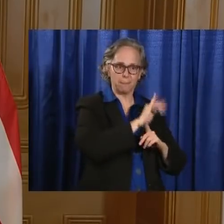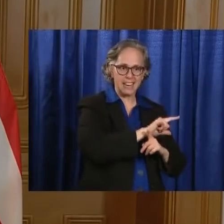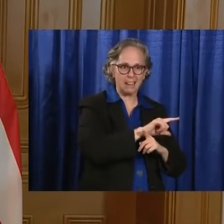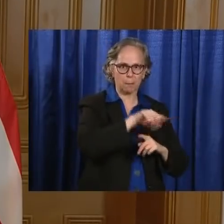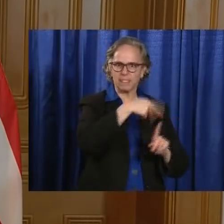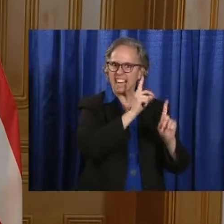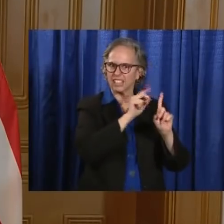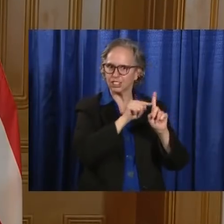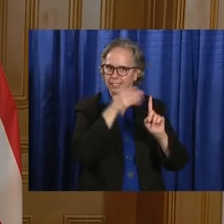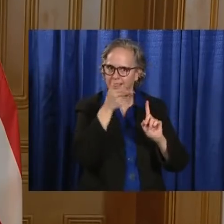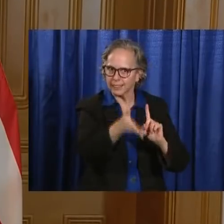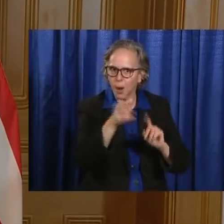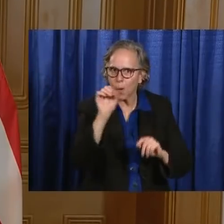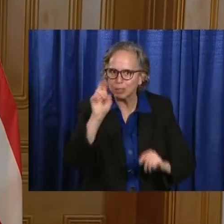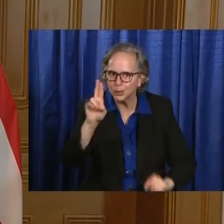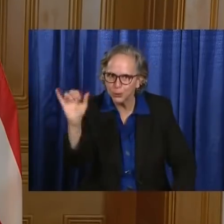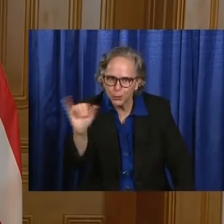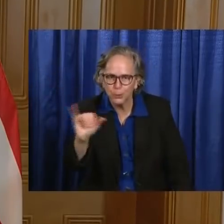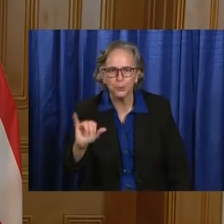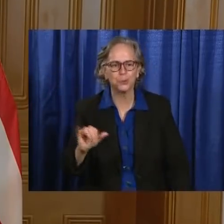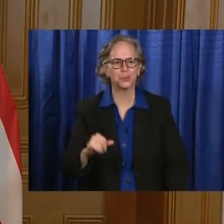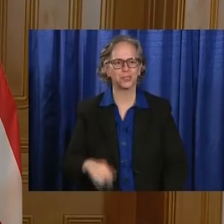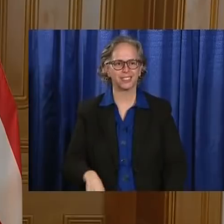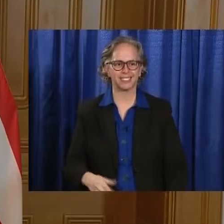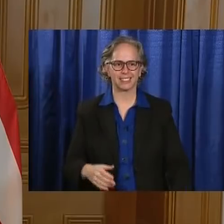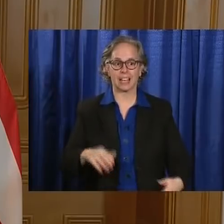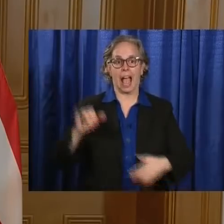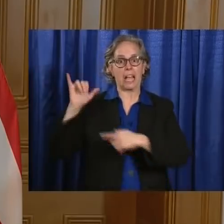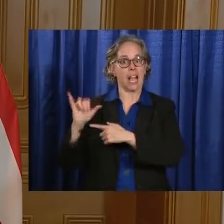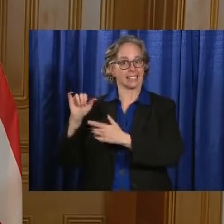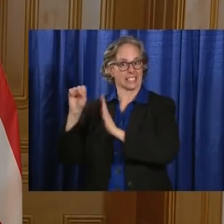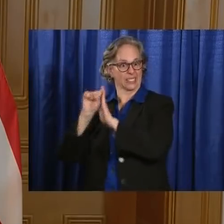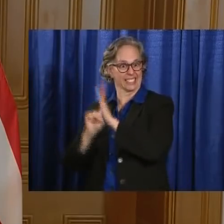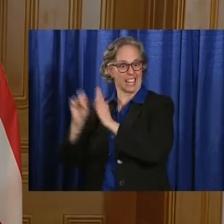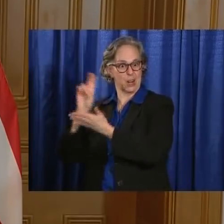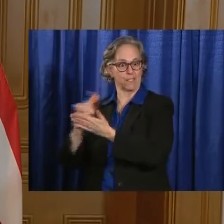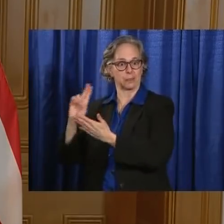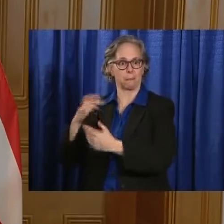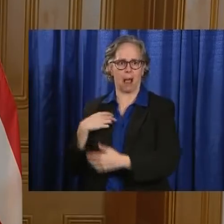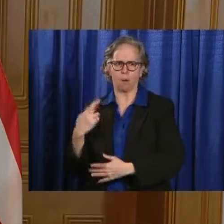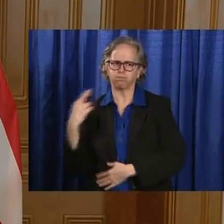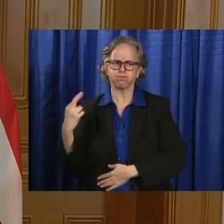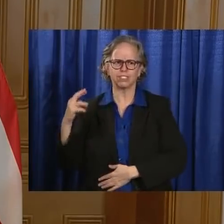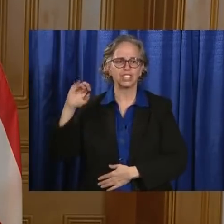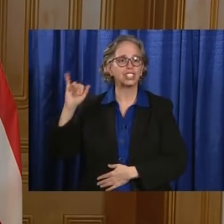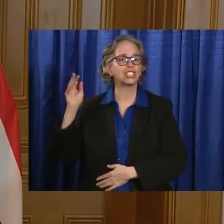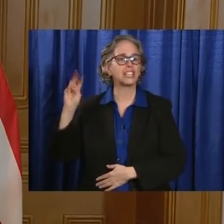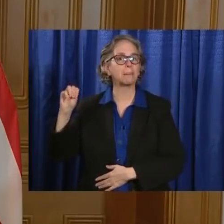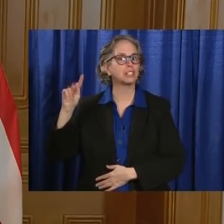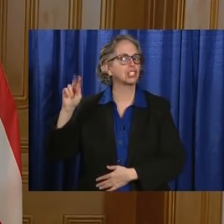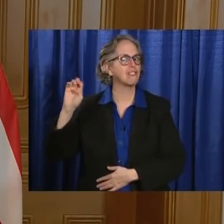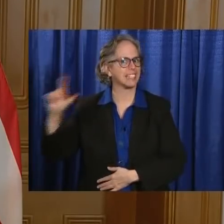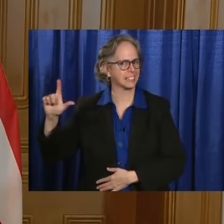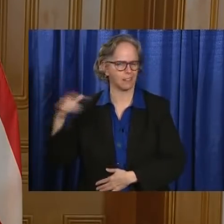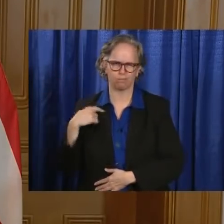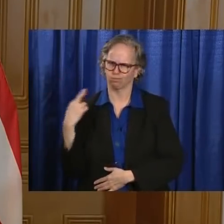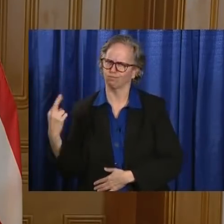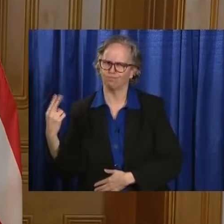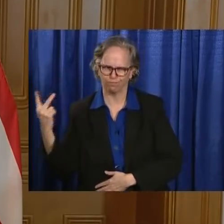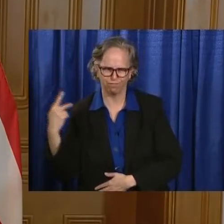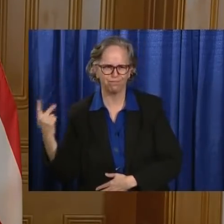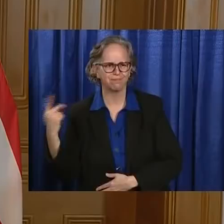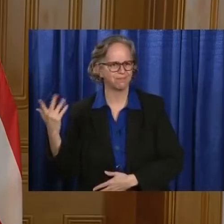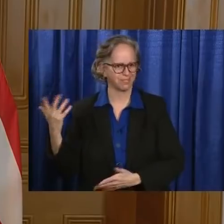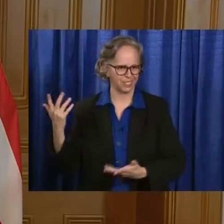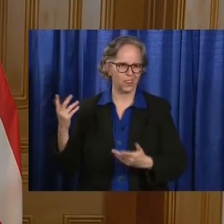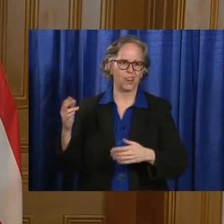State, from my good friend Jim Tressel, wore that tie yesterday, and of course that's Amy's alma